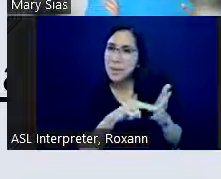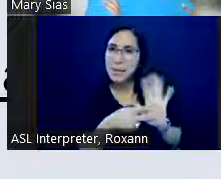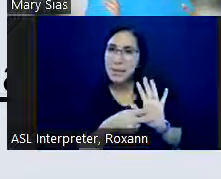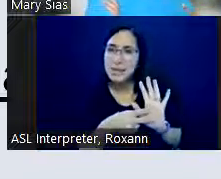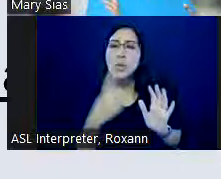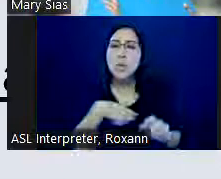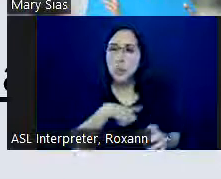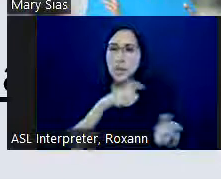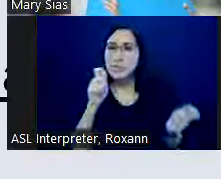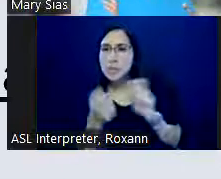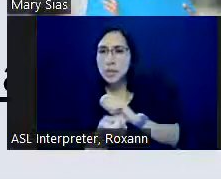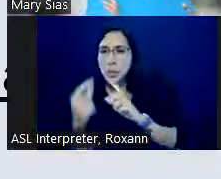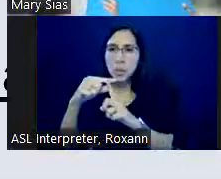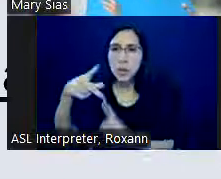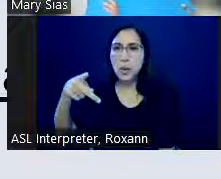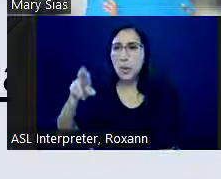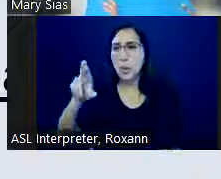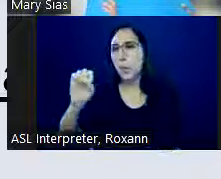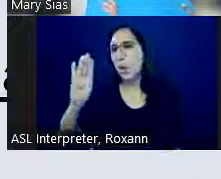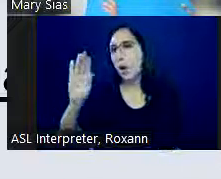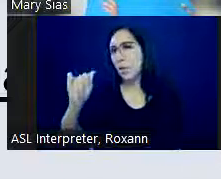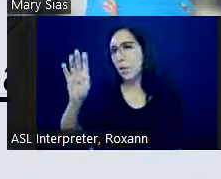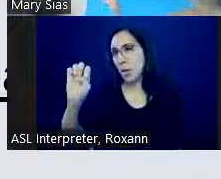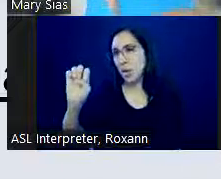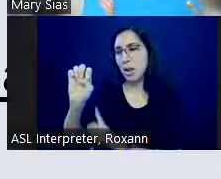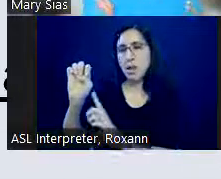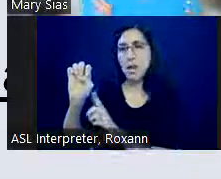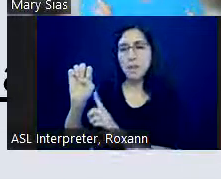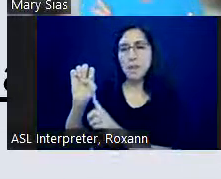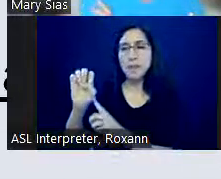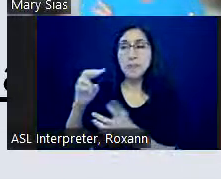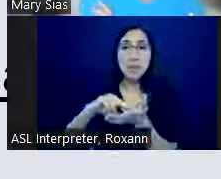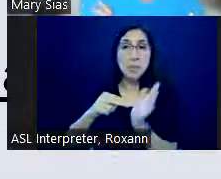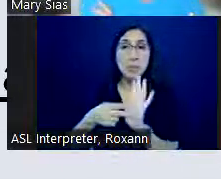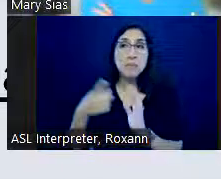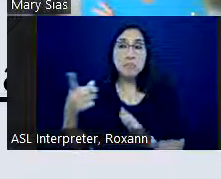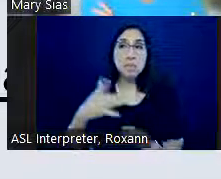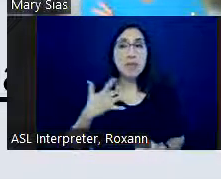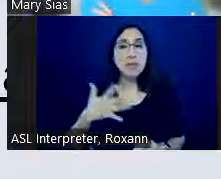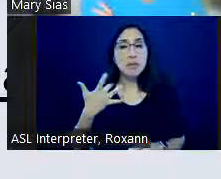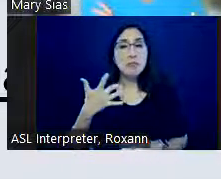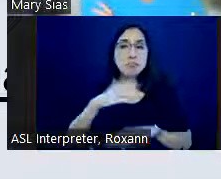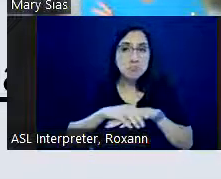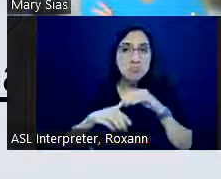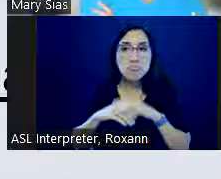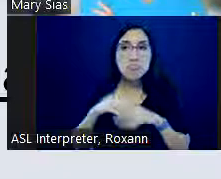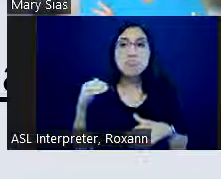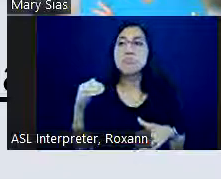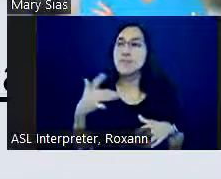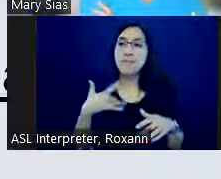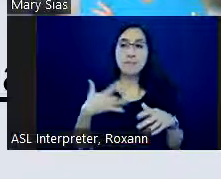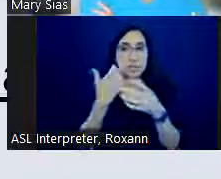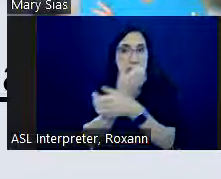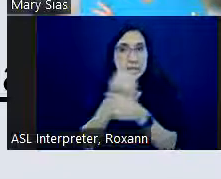goes to a new location, there should be a probability that they feel comfortable, safe, appreciated,